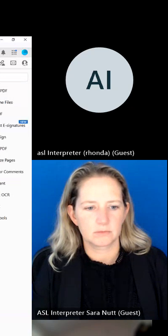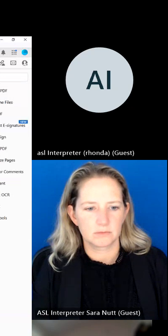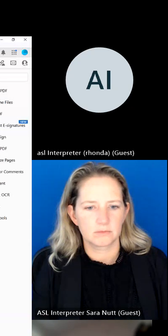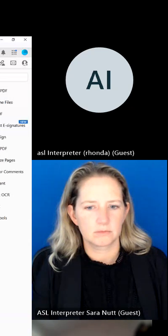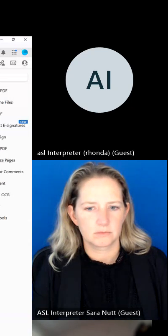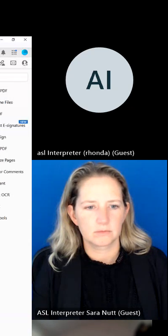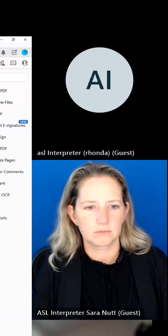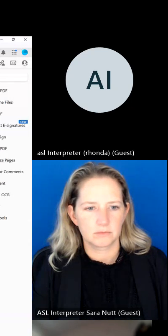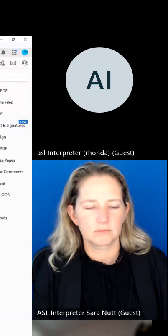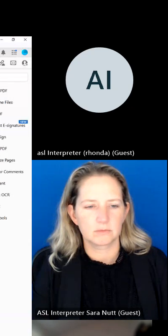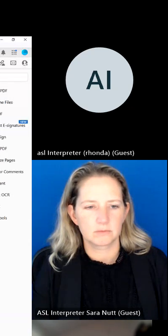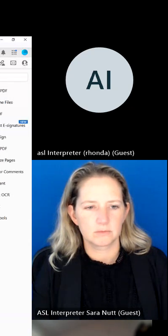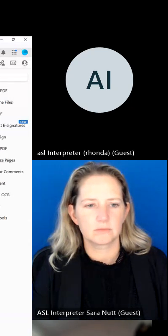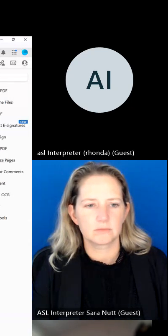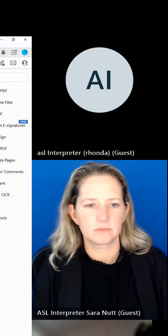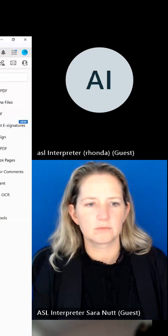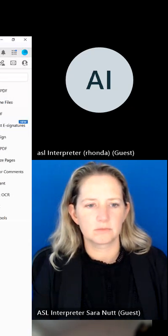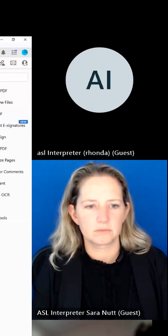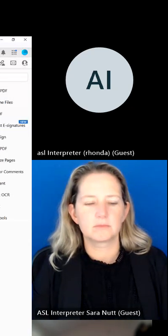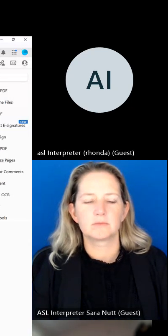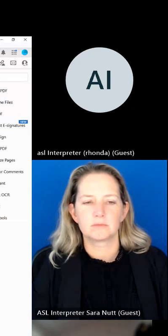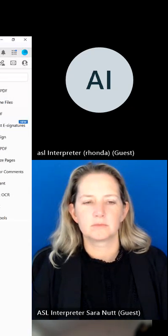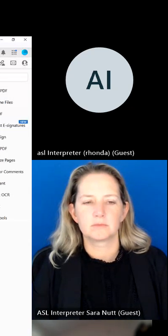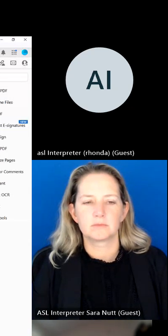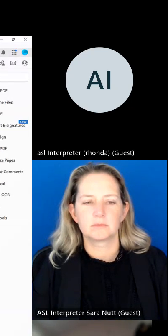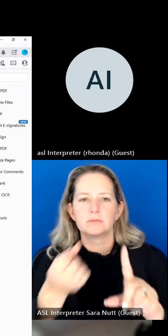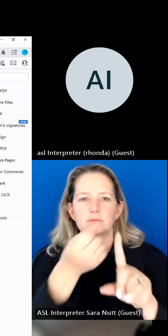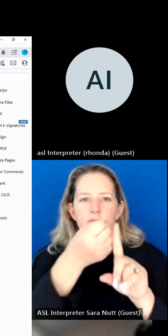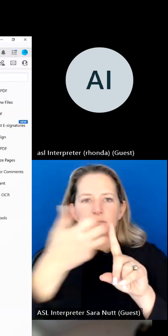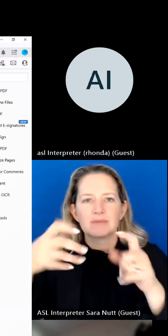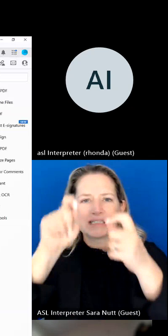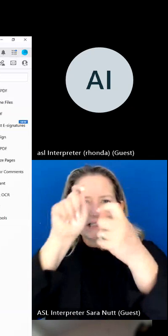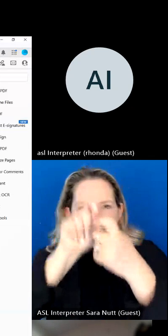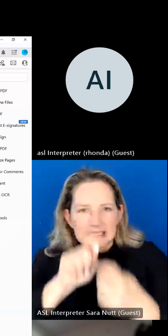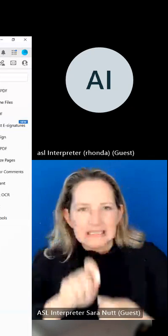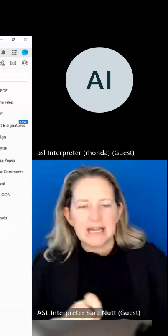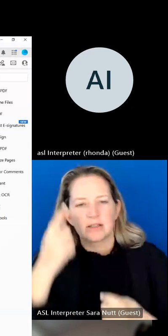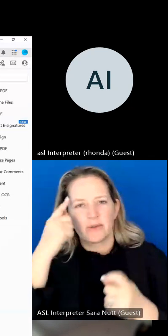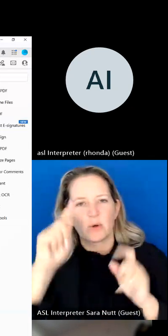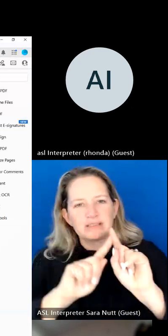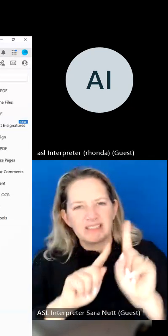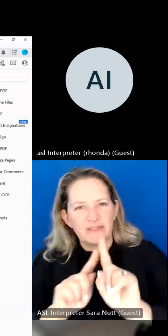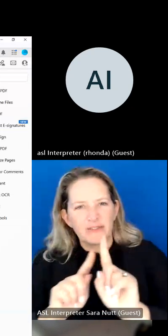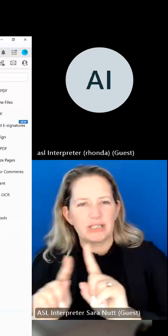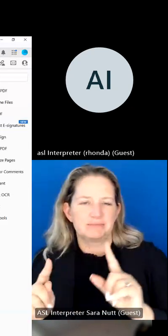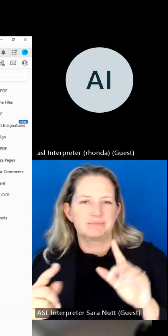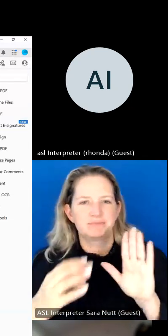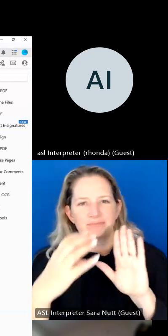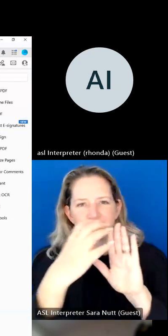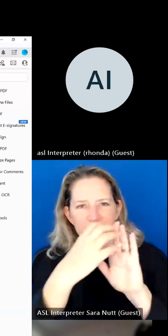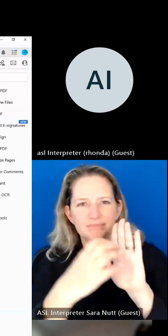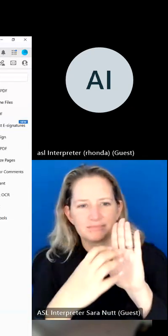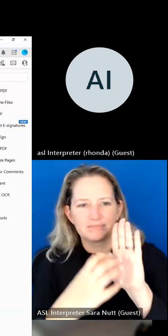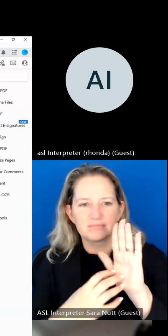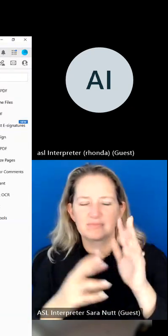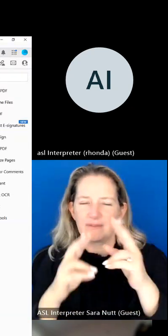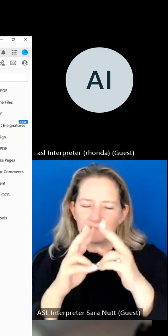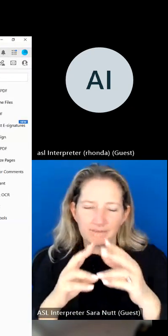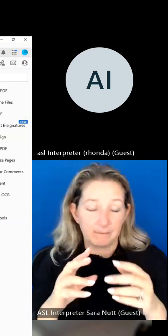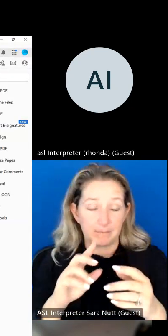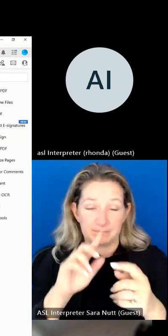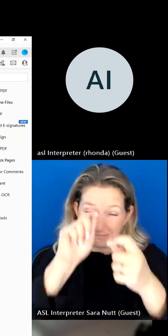So then it shows the details of all these different things and details. So you can see how in very detailed